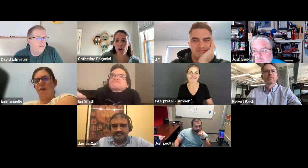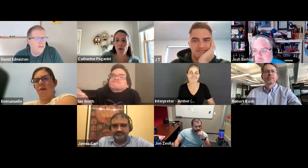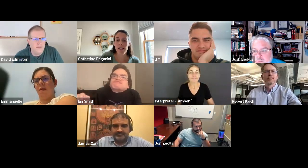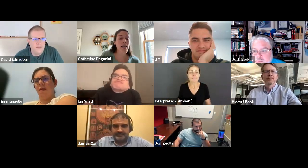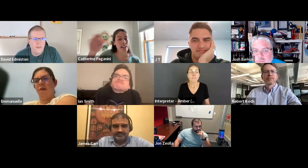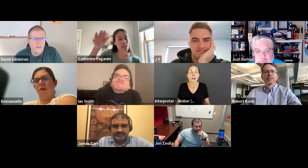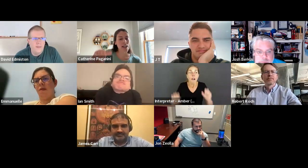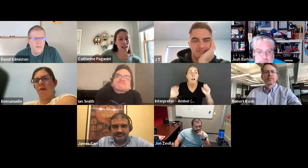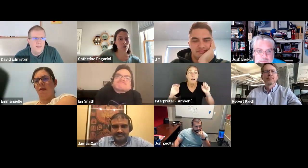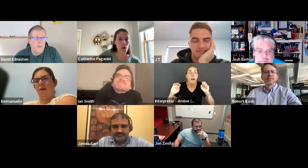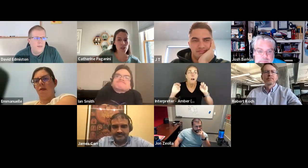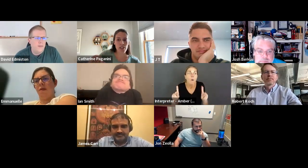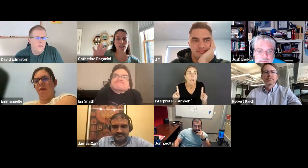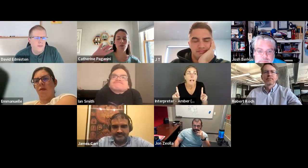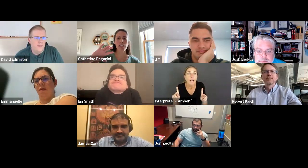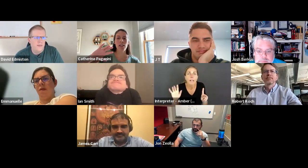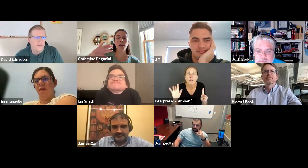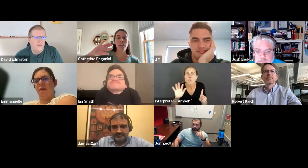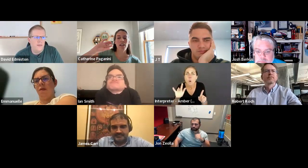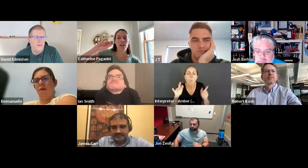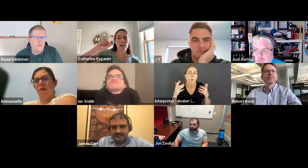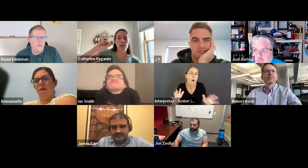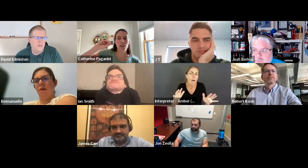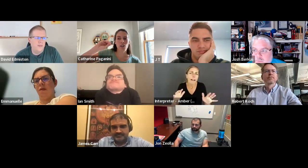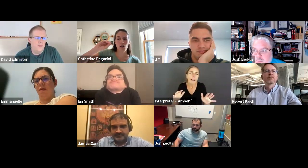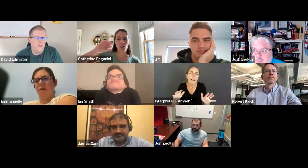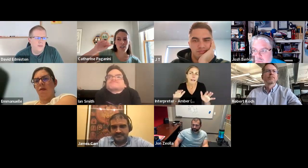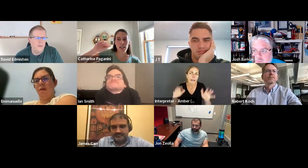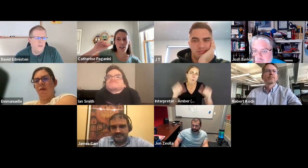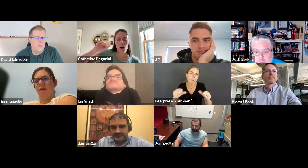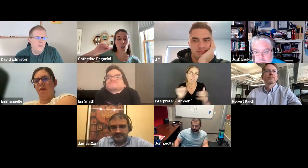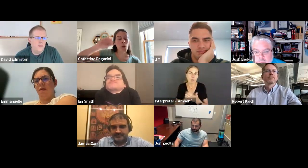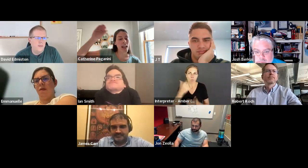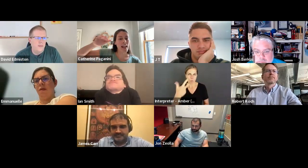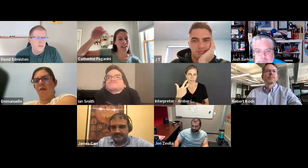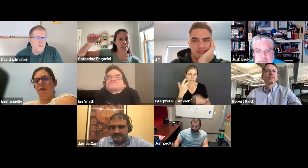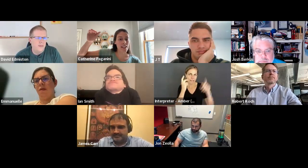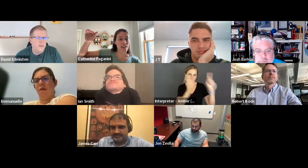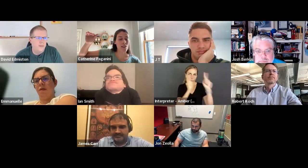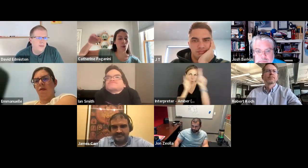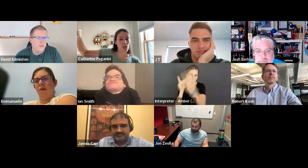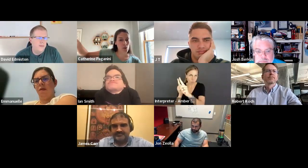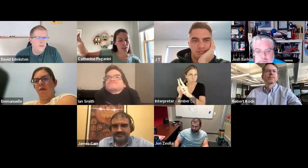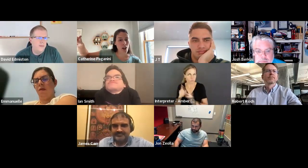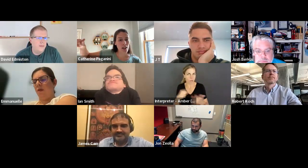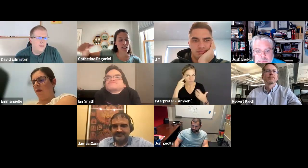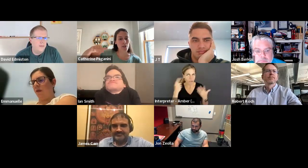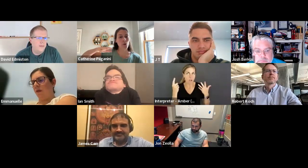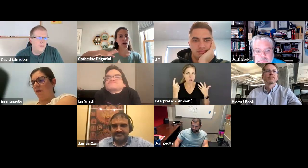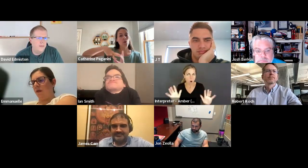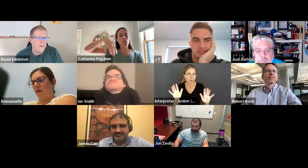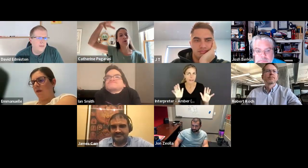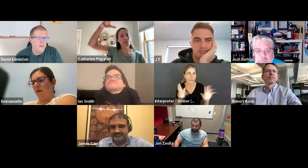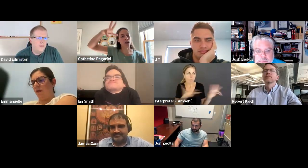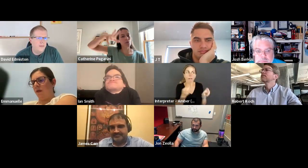Okay, so, and yeah, there I kind of posted the three goals that I thought we had in the brainstorming doc that